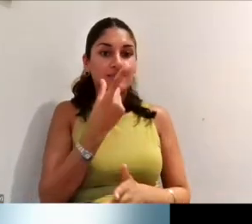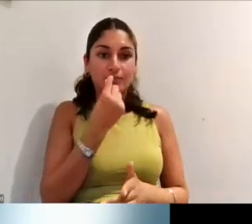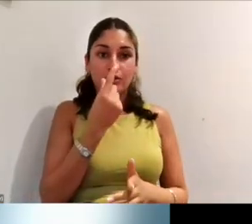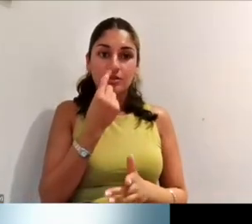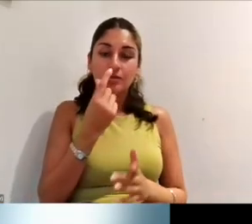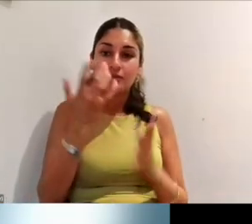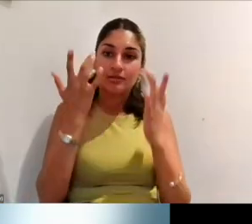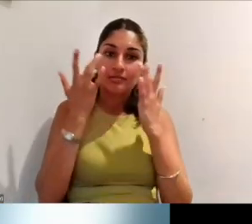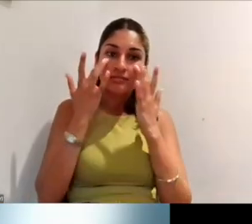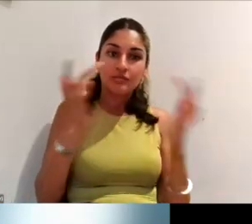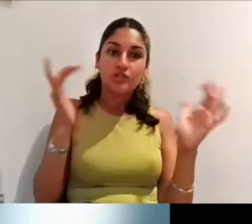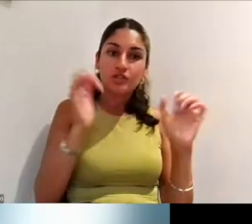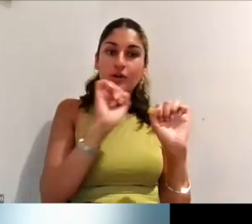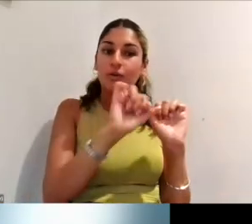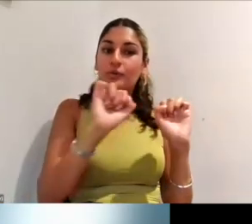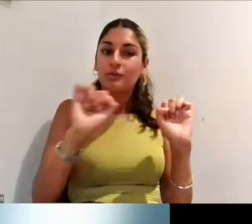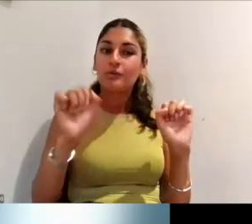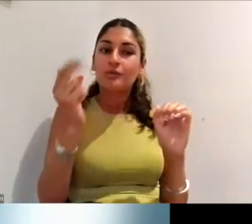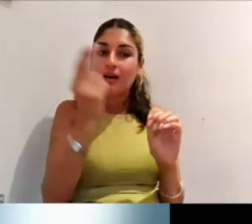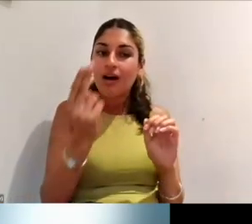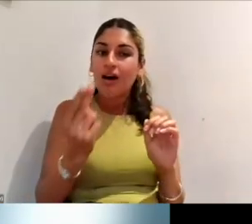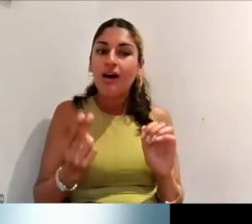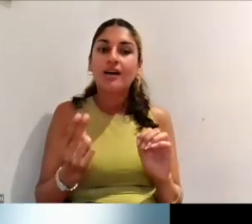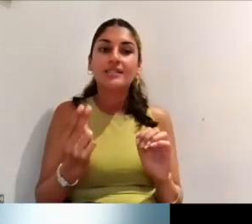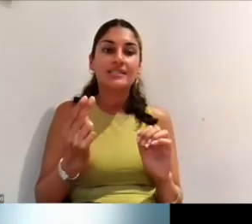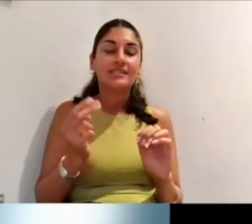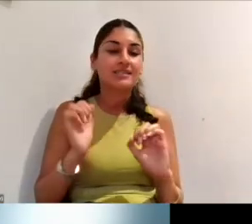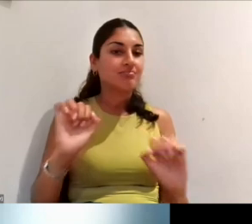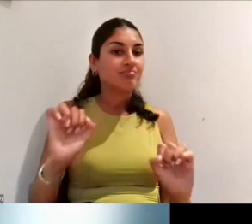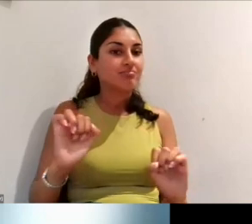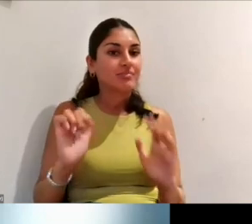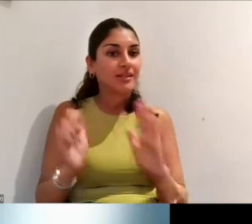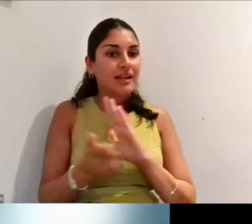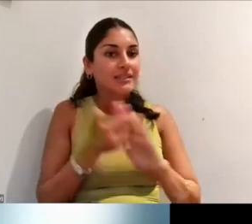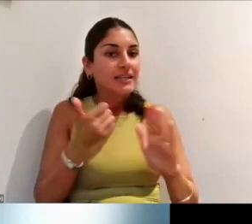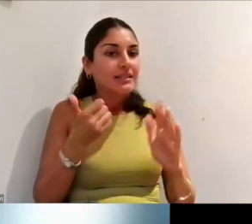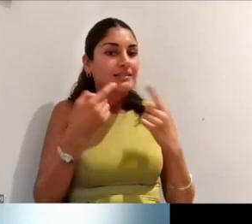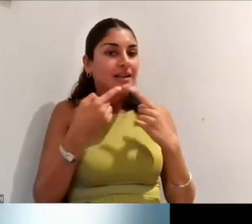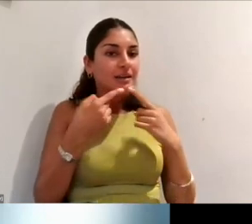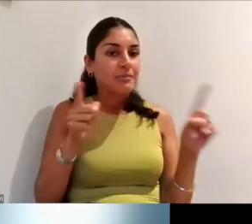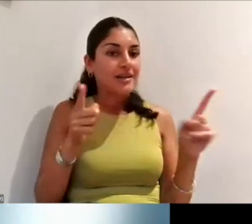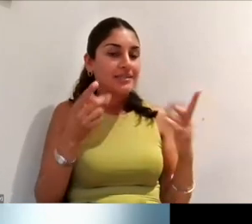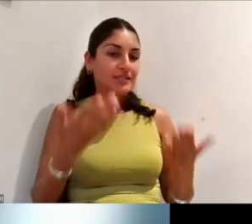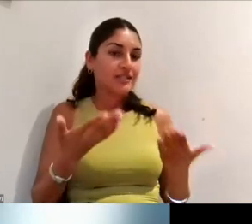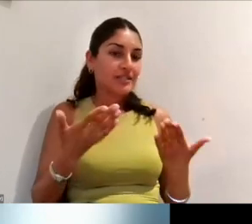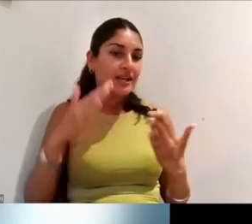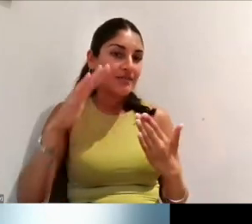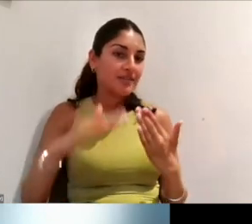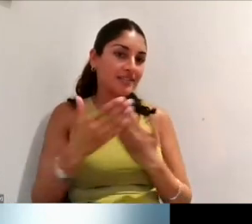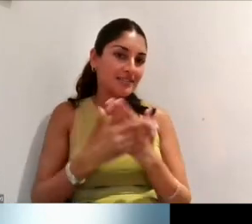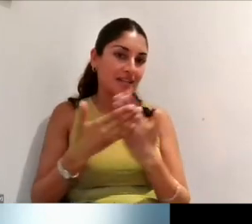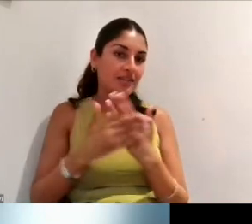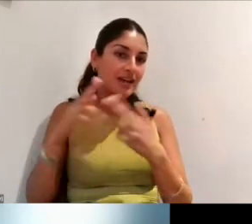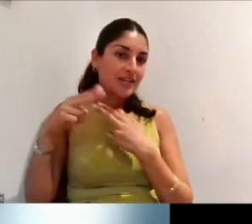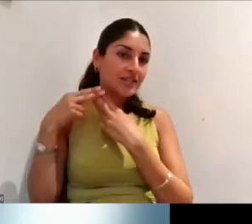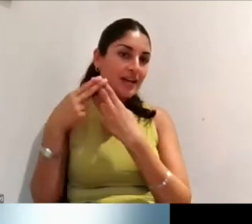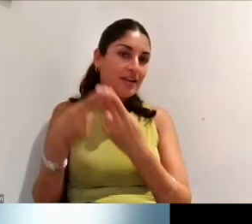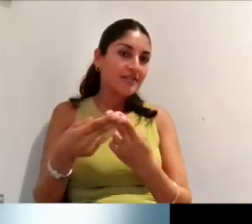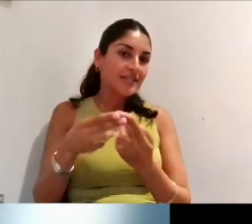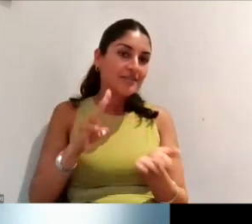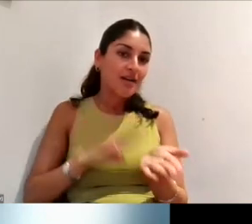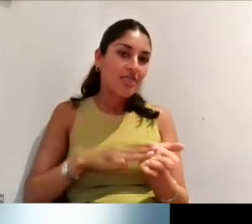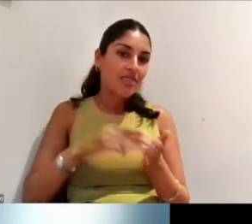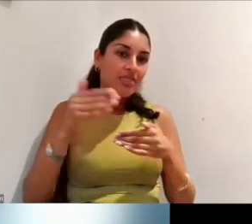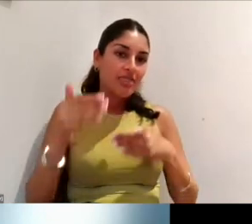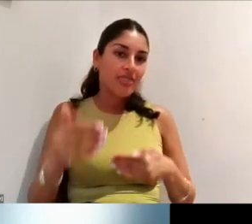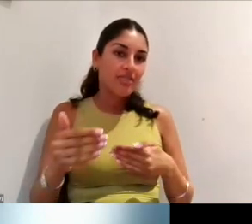to showcase their talent and their message here today for the South Asian Heritage Month. And thank